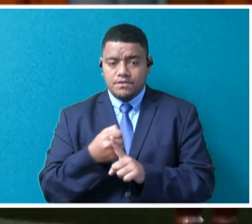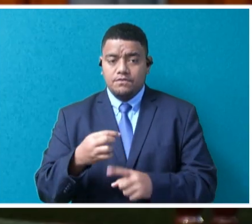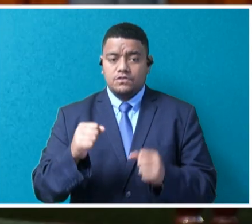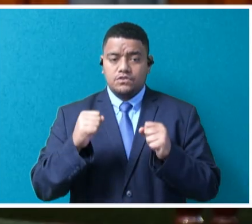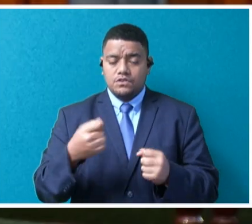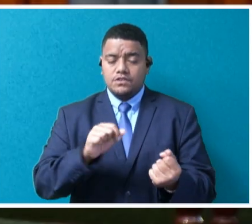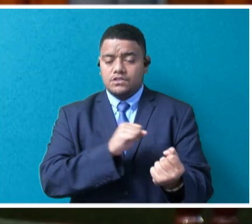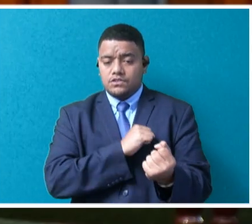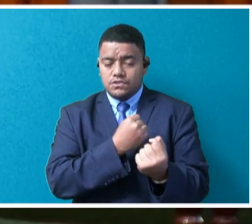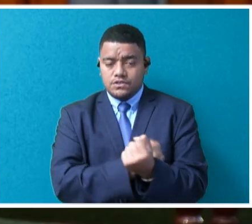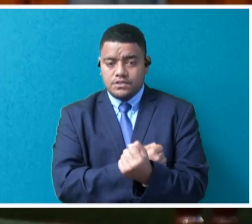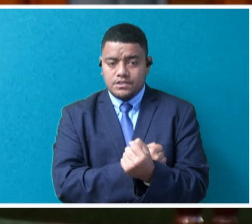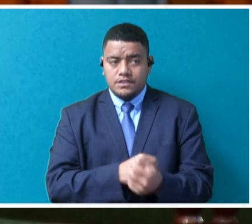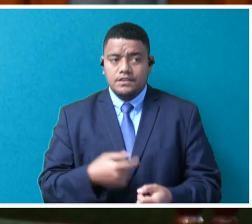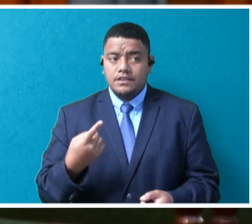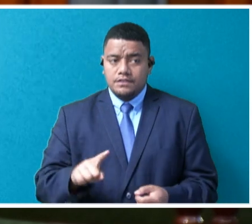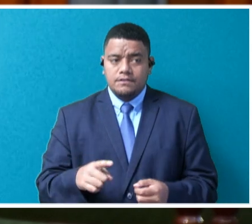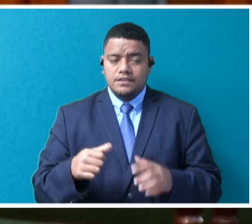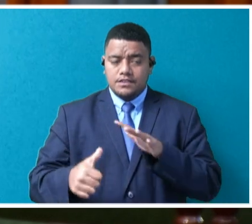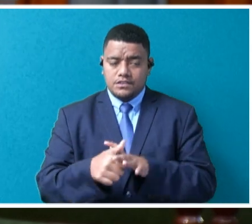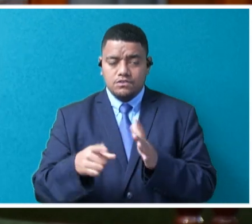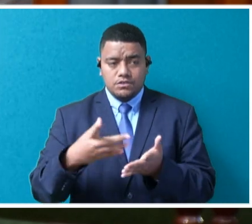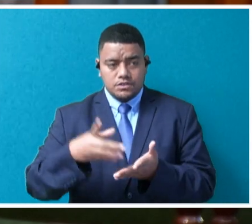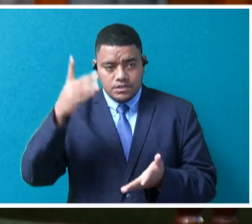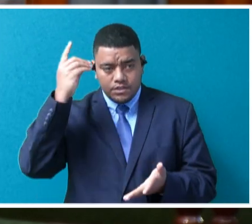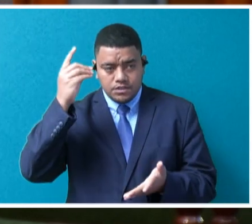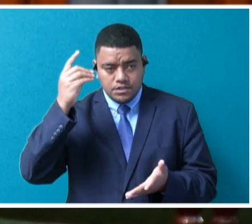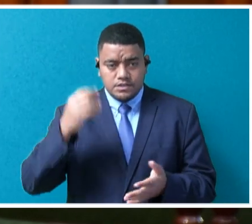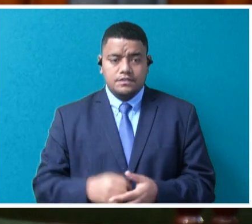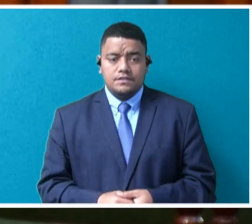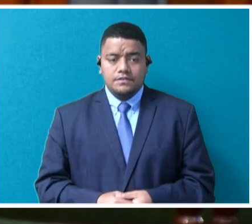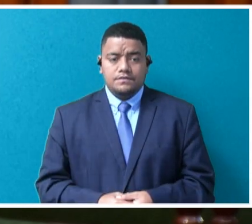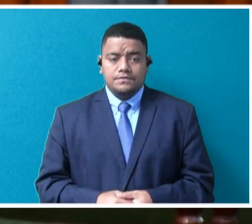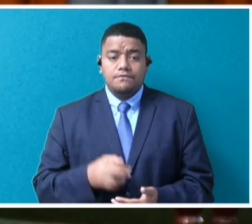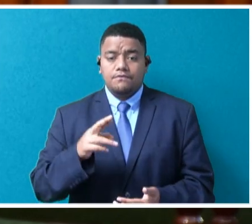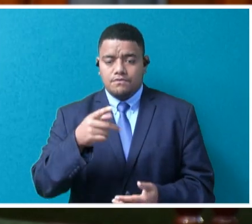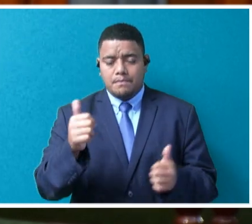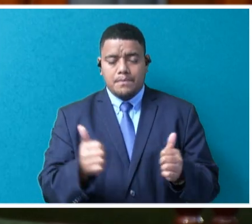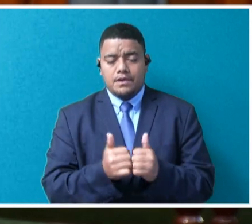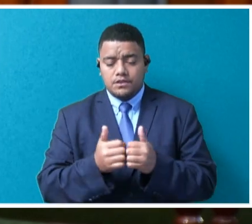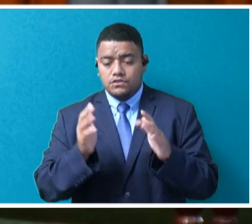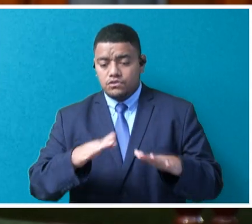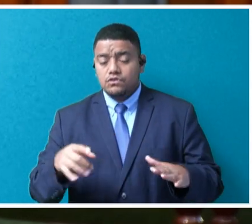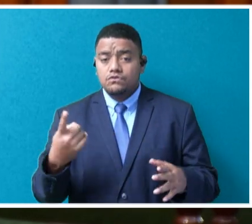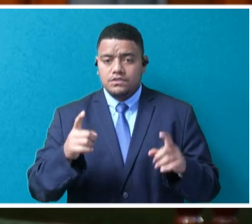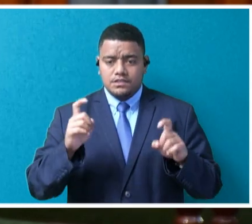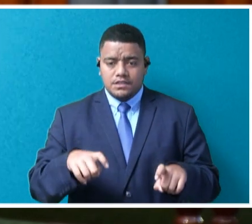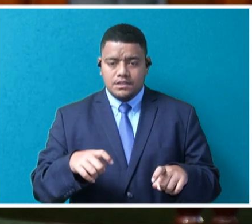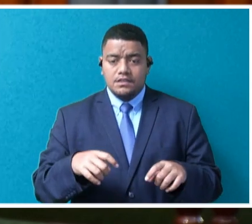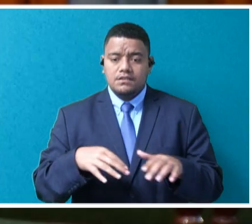strengthening equity and access to education, particularly for the many children who reside beyond our